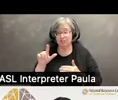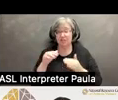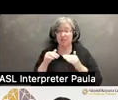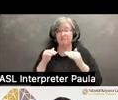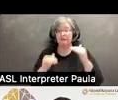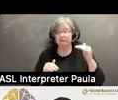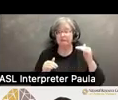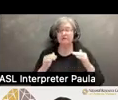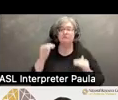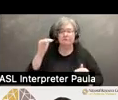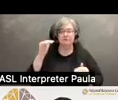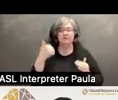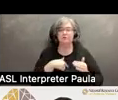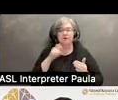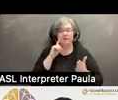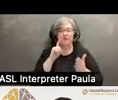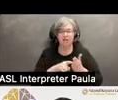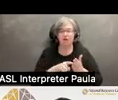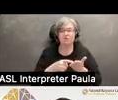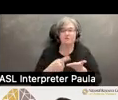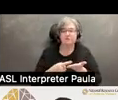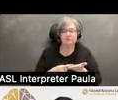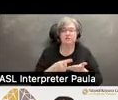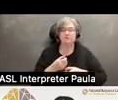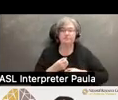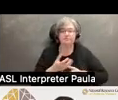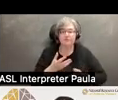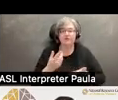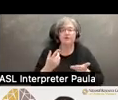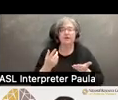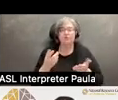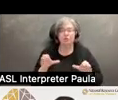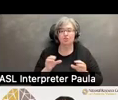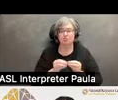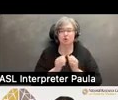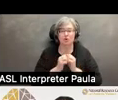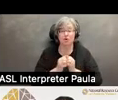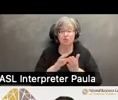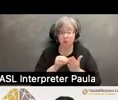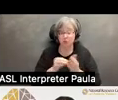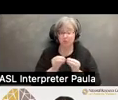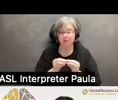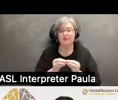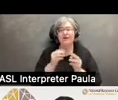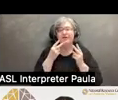it, and talk about it so we can do more about it together. To learn more, visit